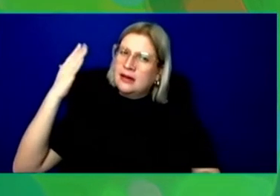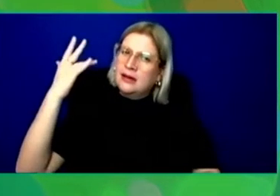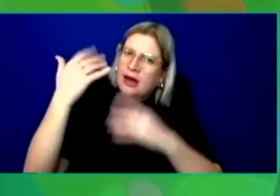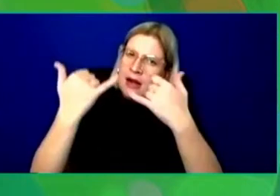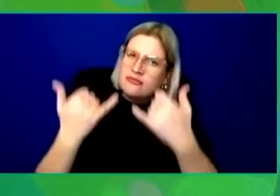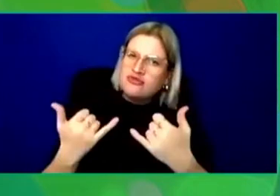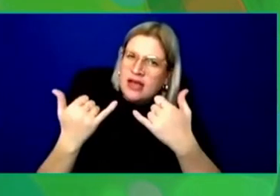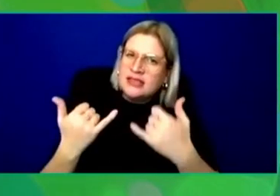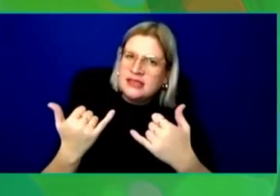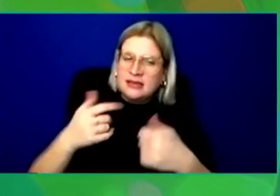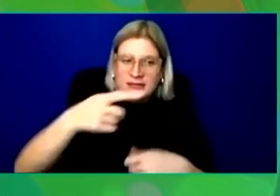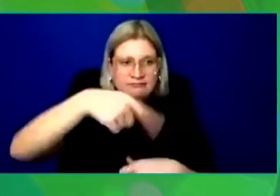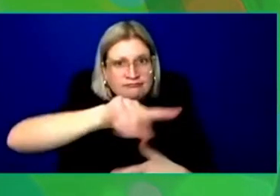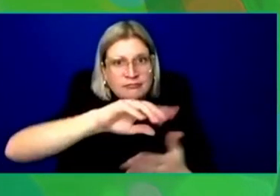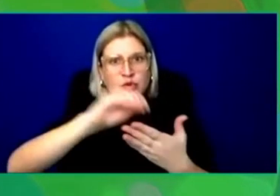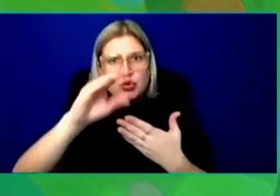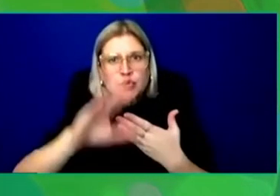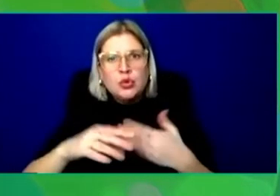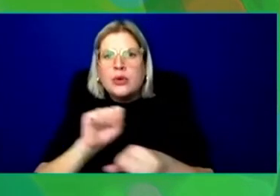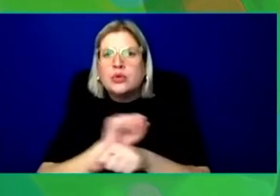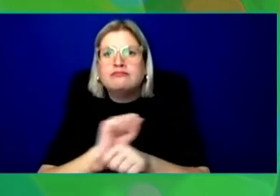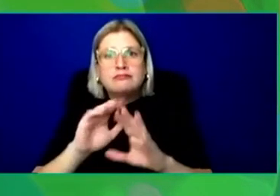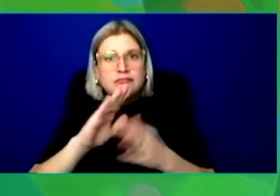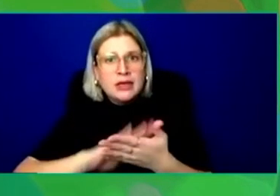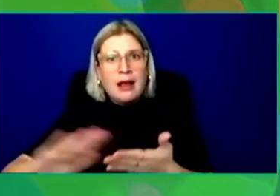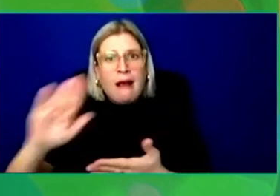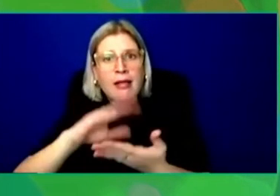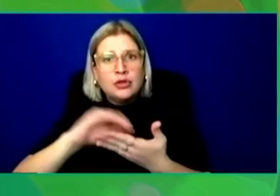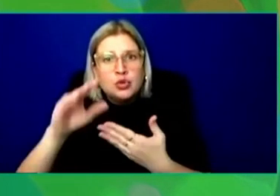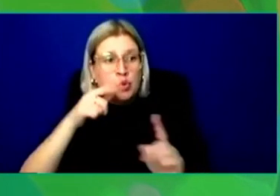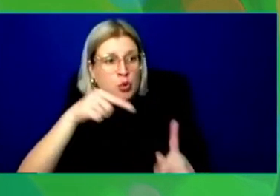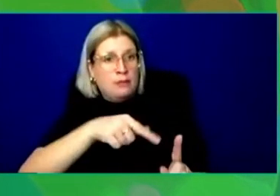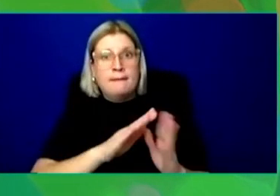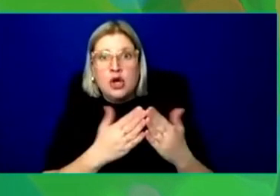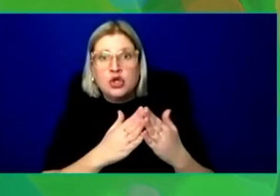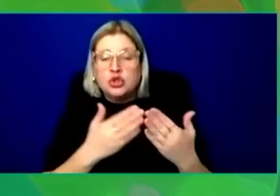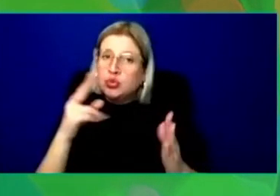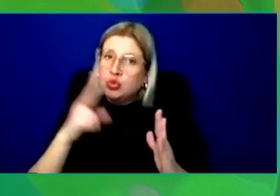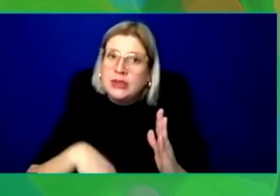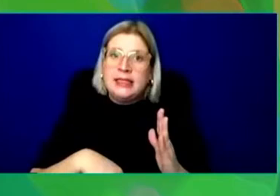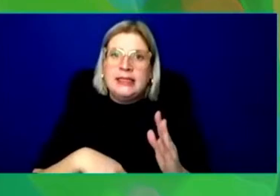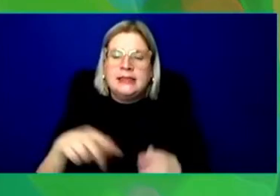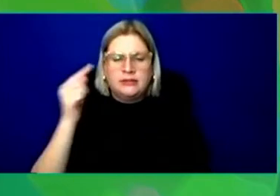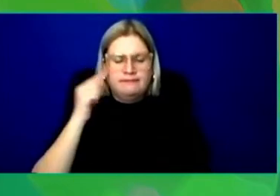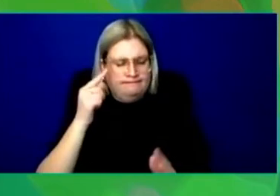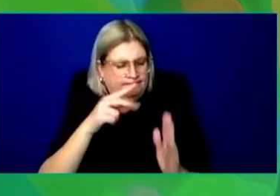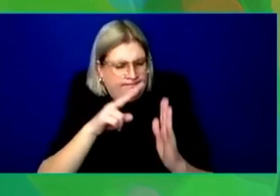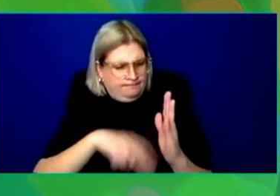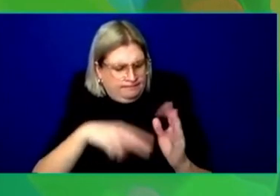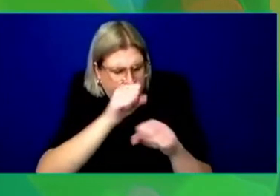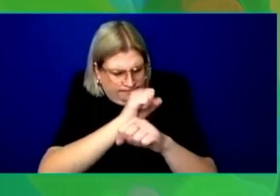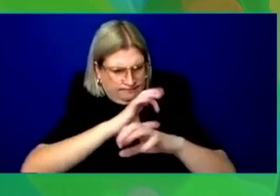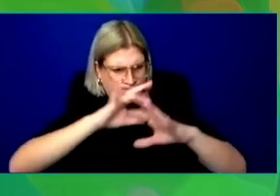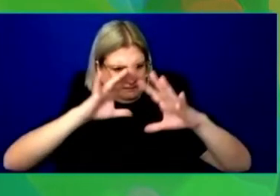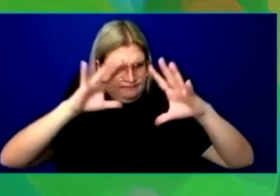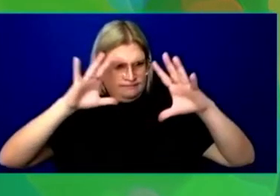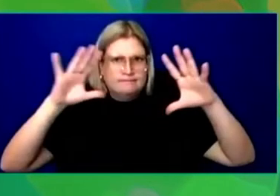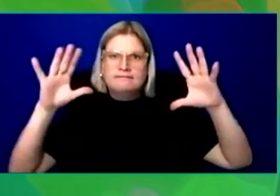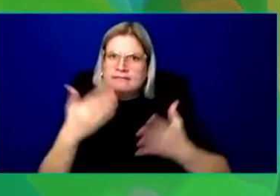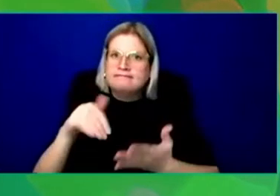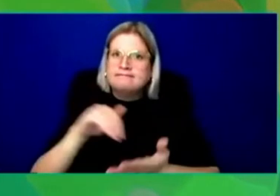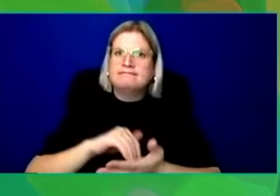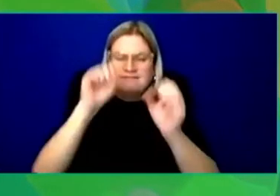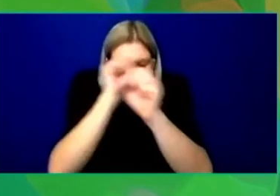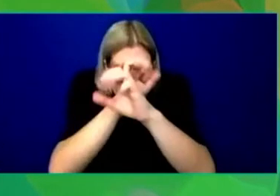our students, and I was working with college students who were reading these books, to even think, to reimagine the way they